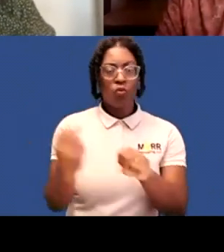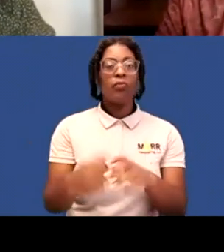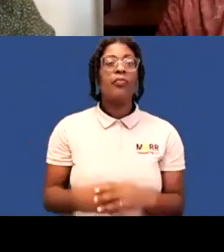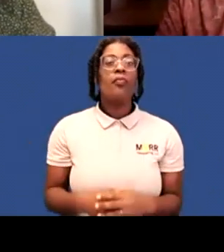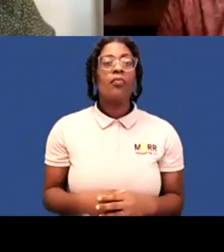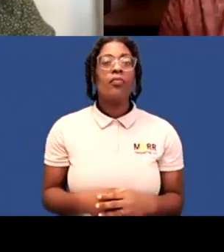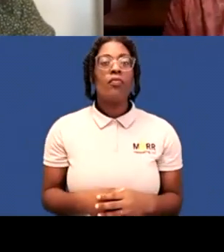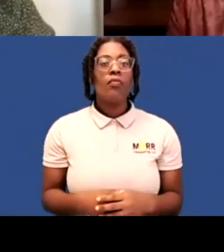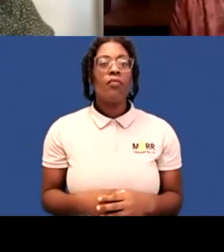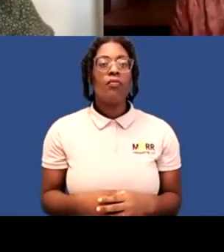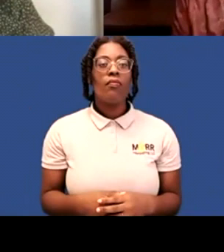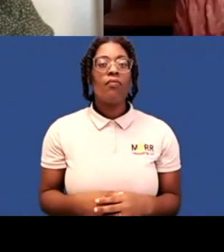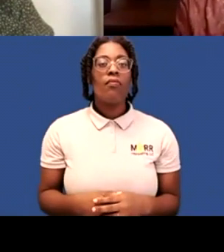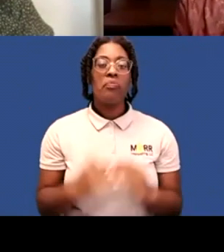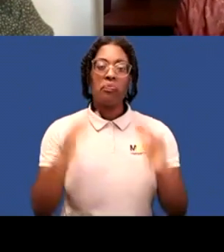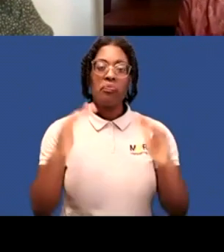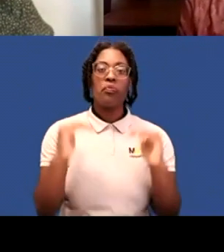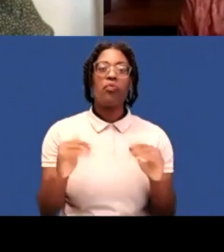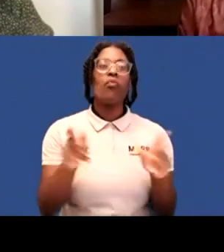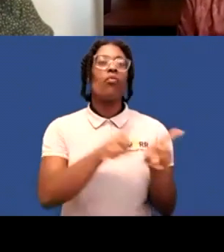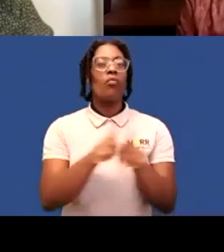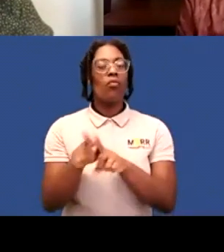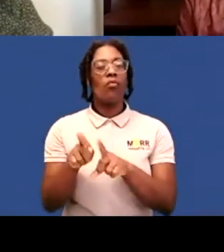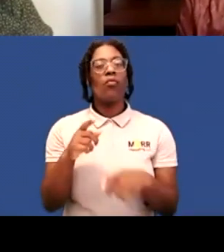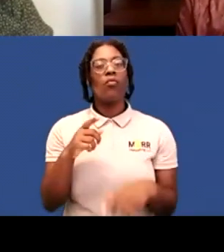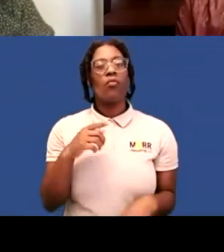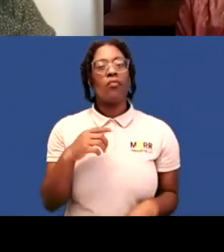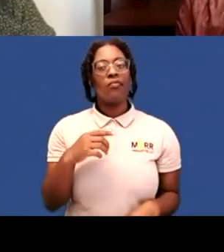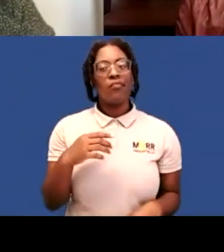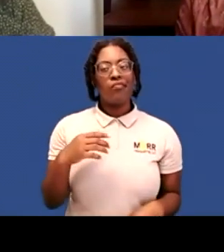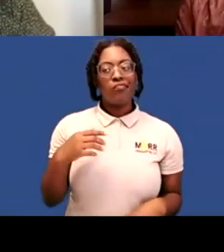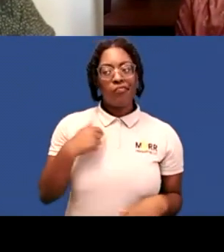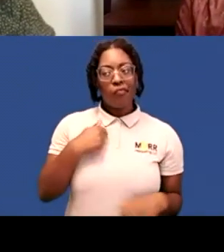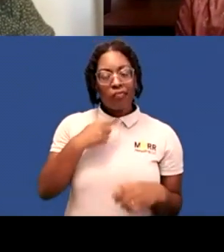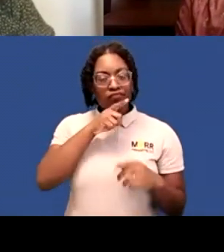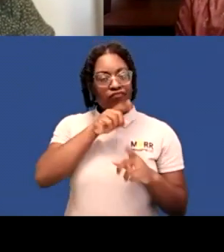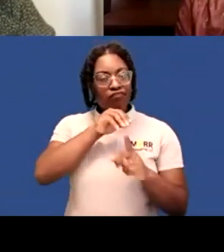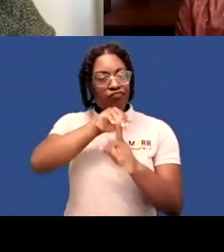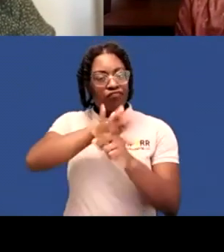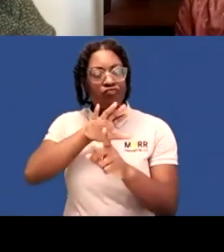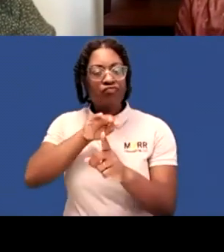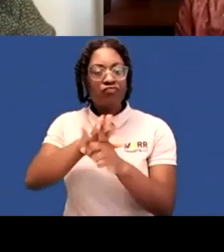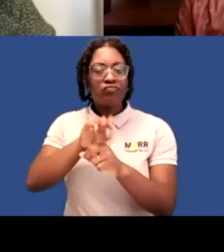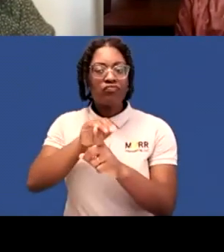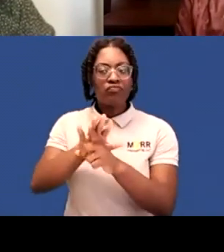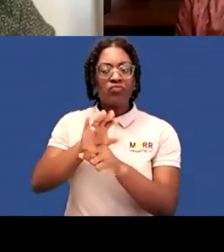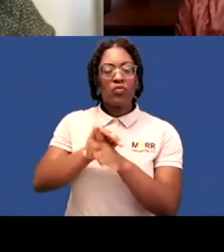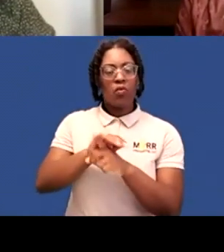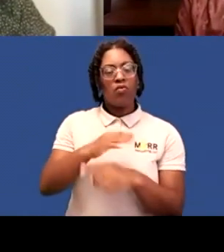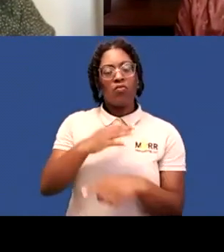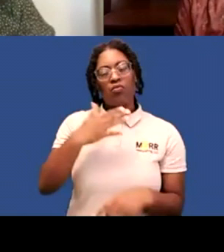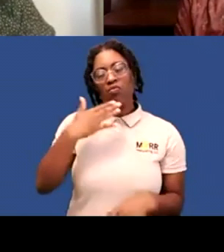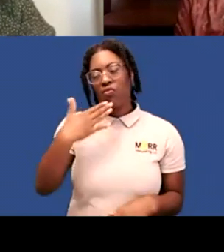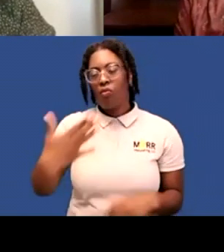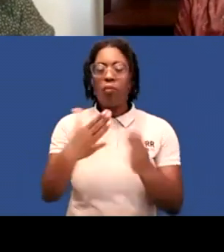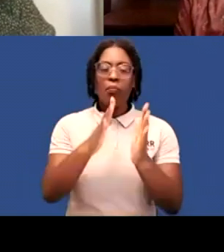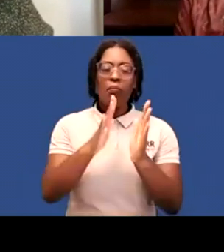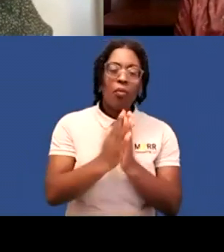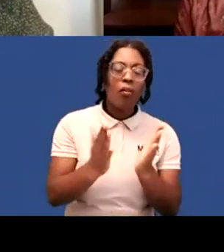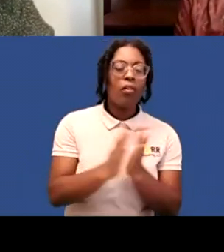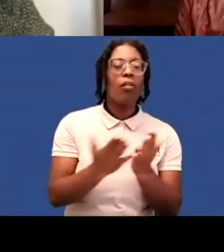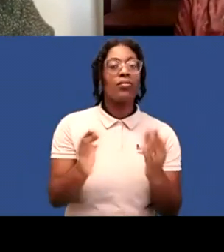in really great literature, kind of like what Dyan was saying, like get all your books down and see